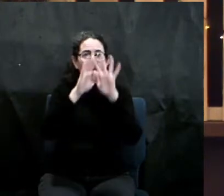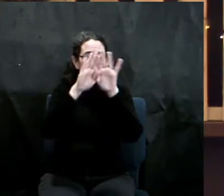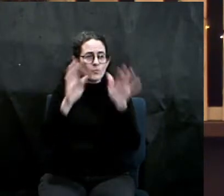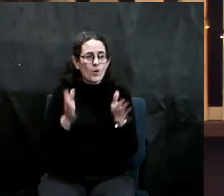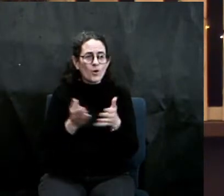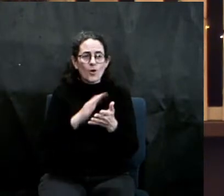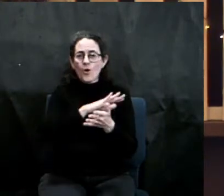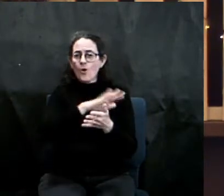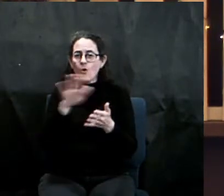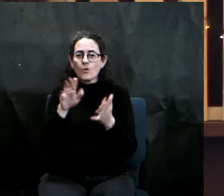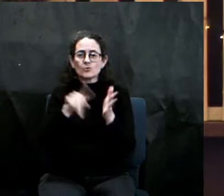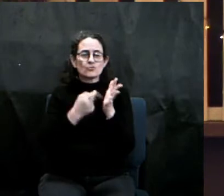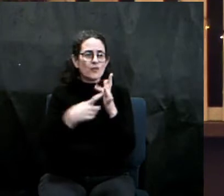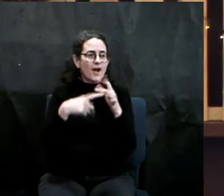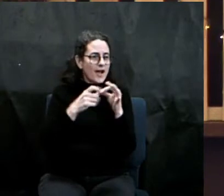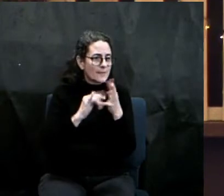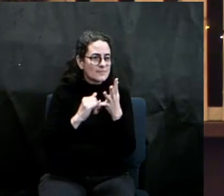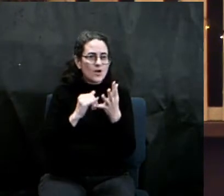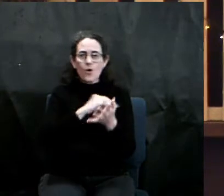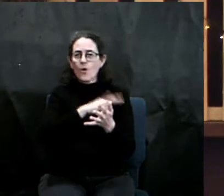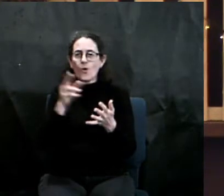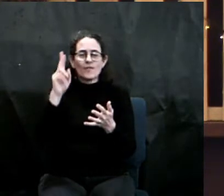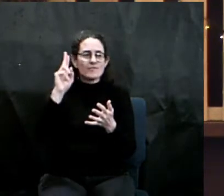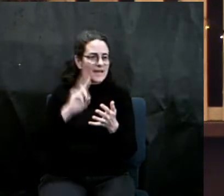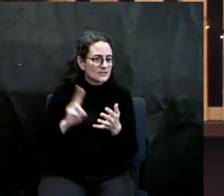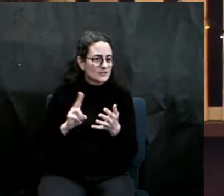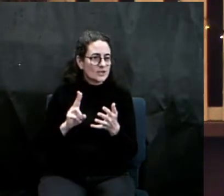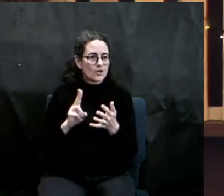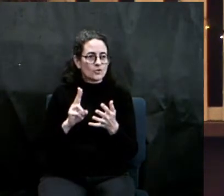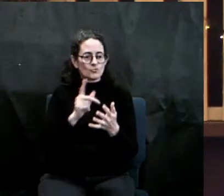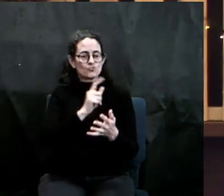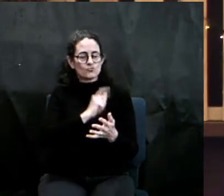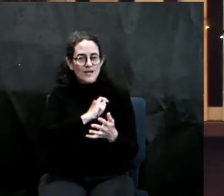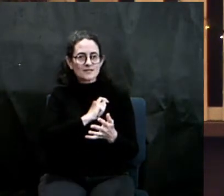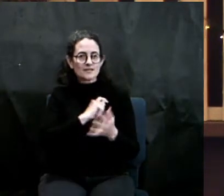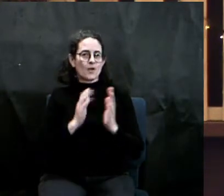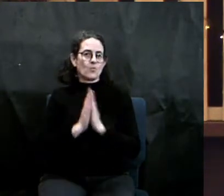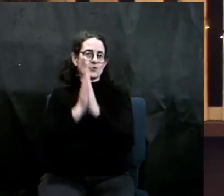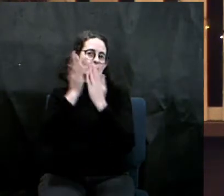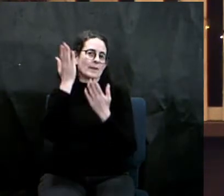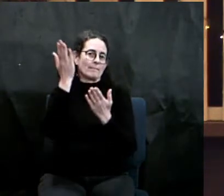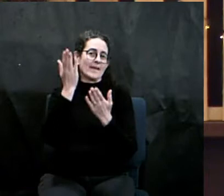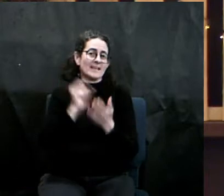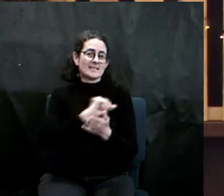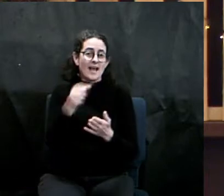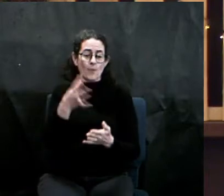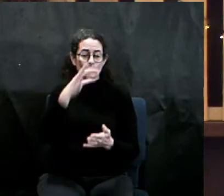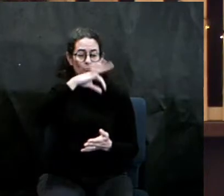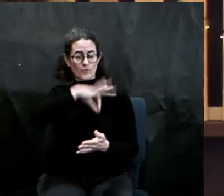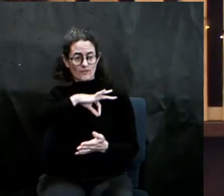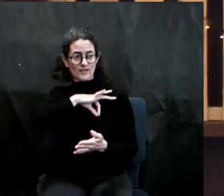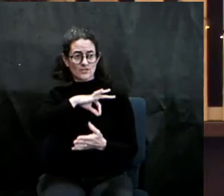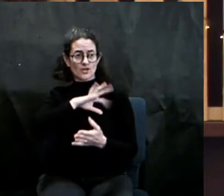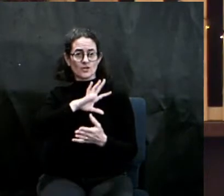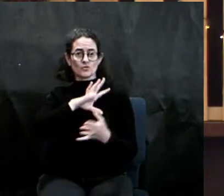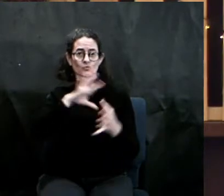trust and worship him. And our privilege is to join him in that work. Will we